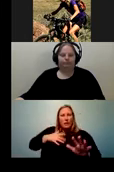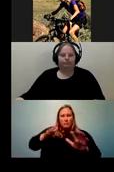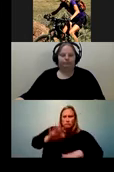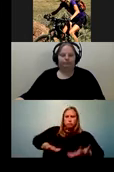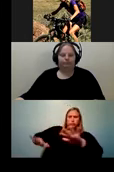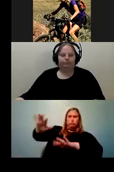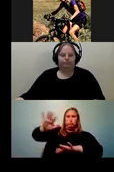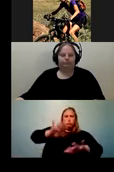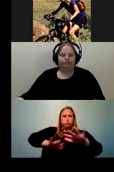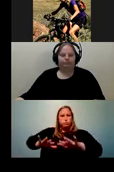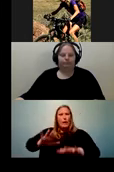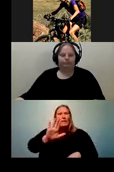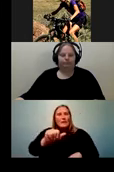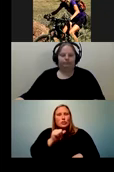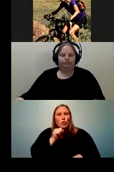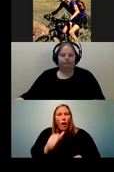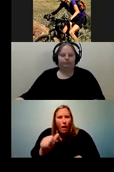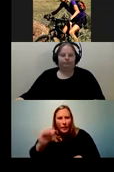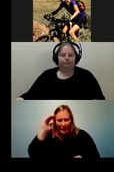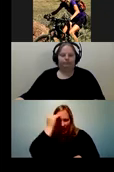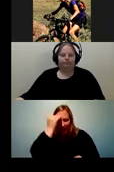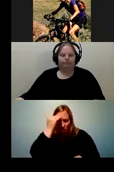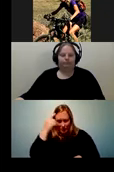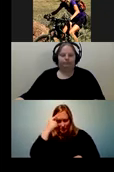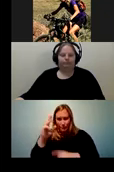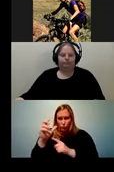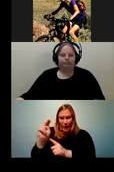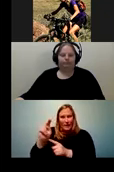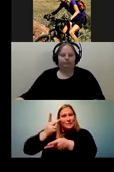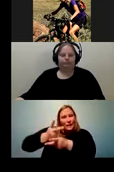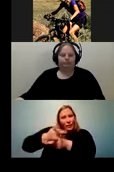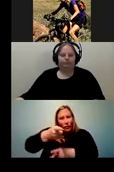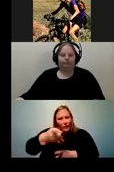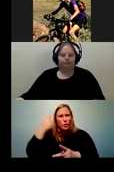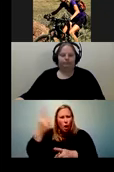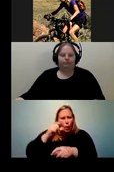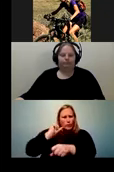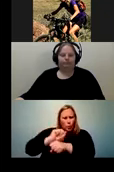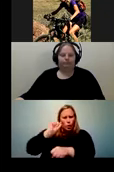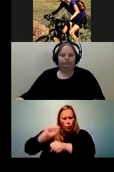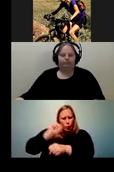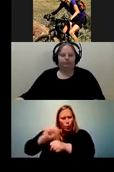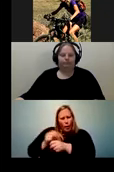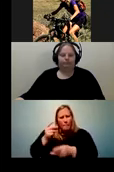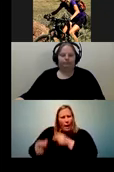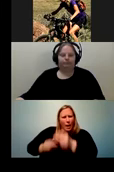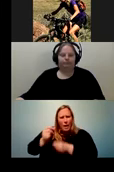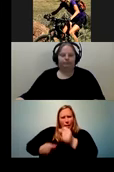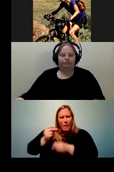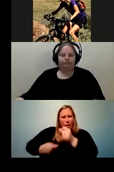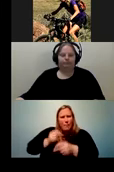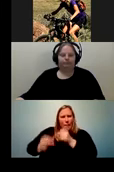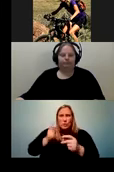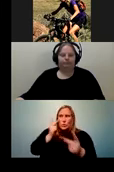That was your unconscious brain taking care of you. It's always working to take in our surroundings, to take in our risk